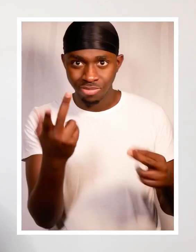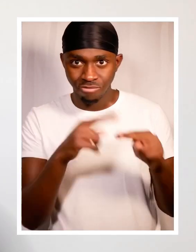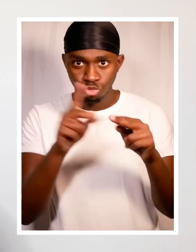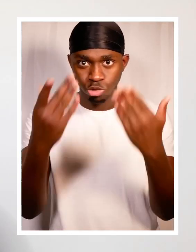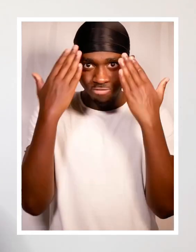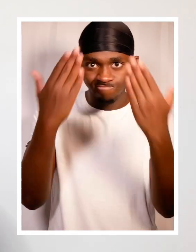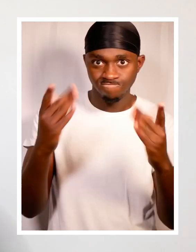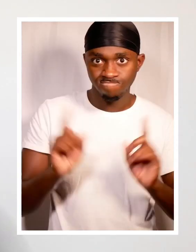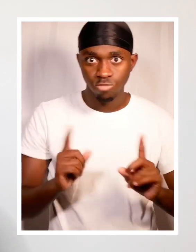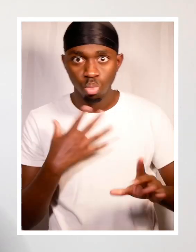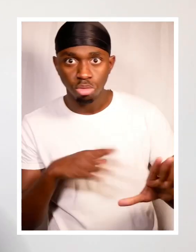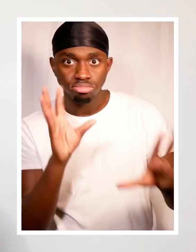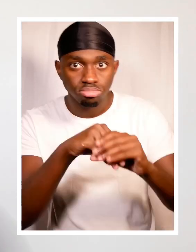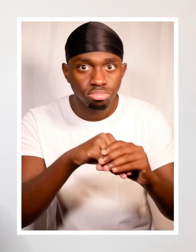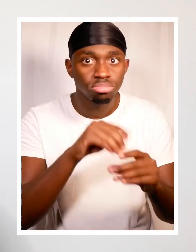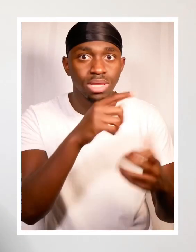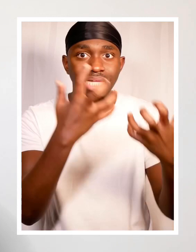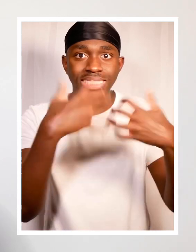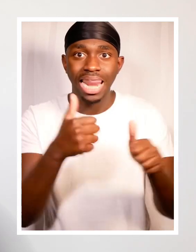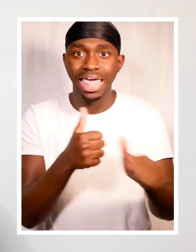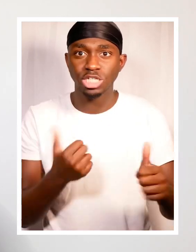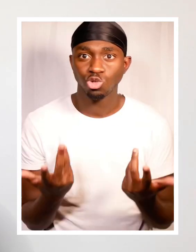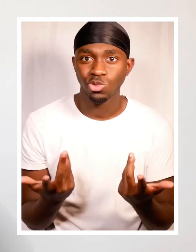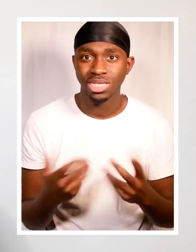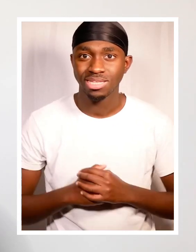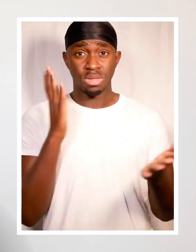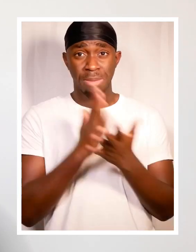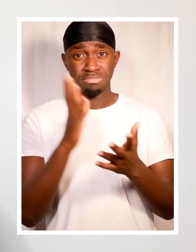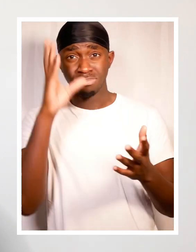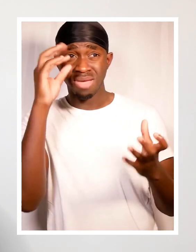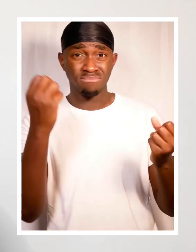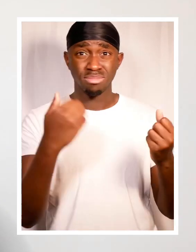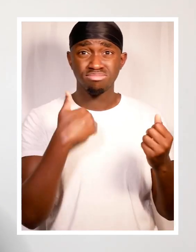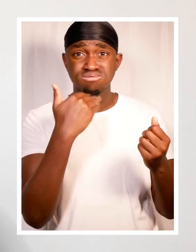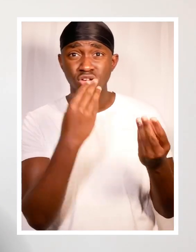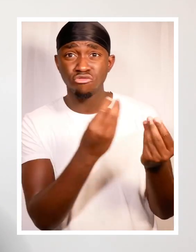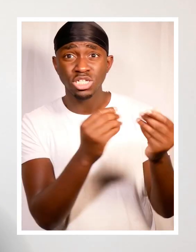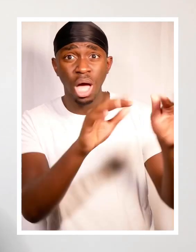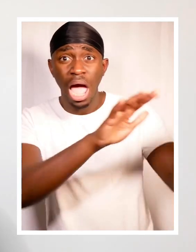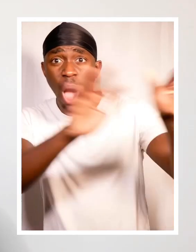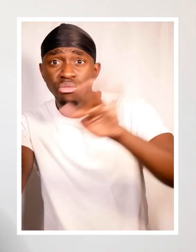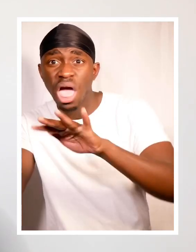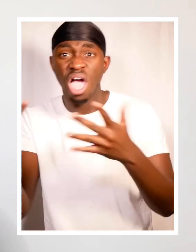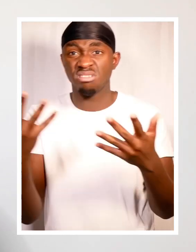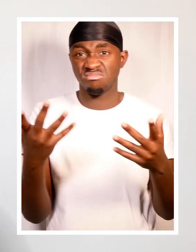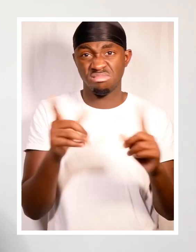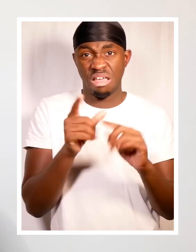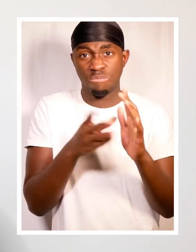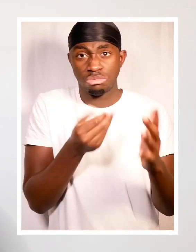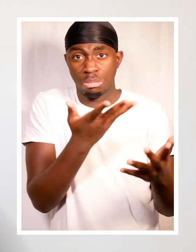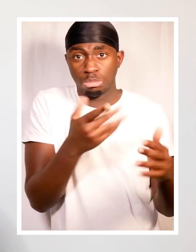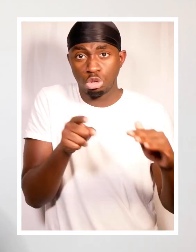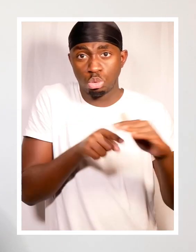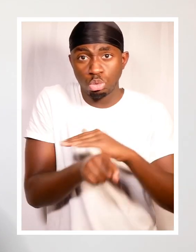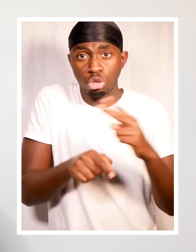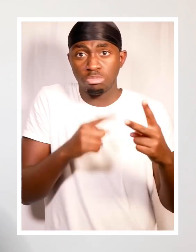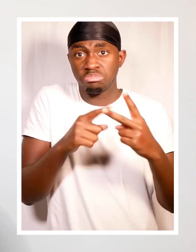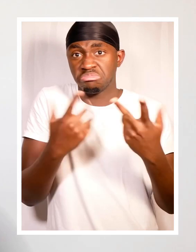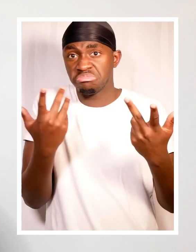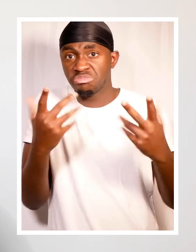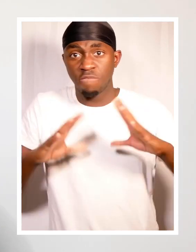so if you're not too sure if you want to do full stack development i would say